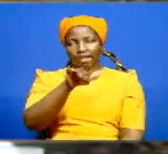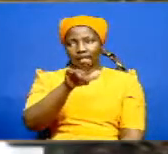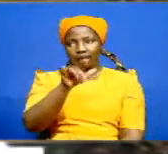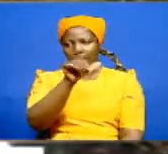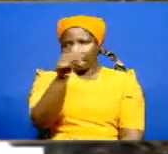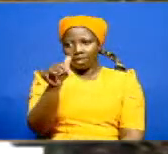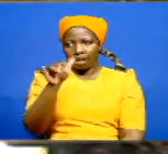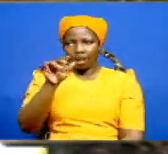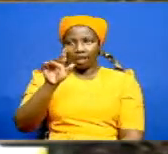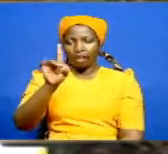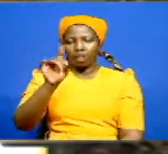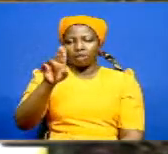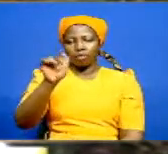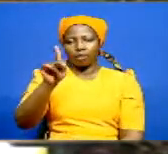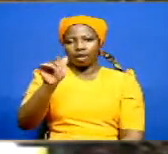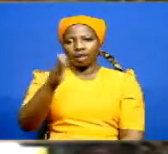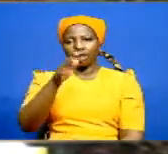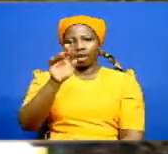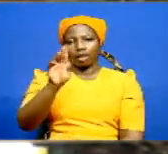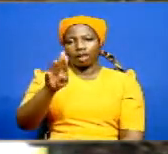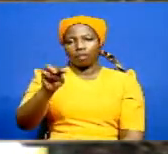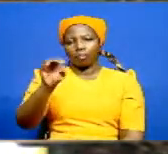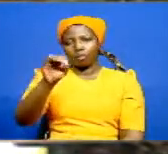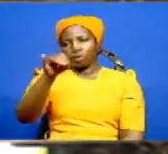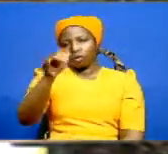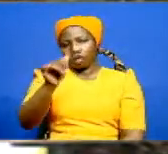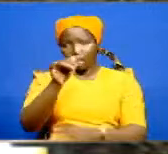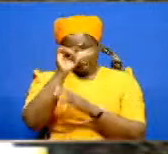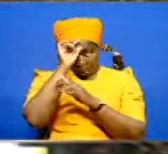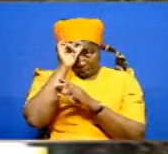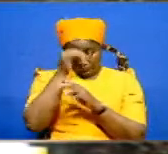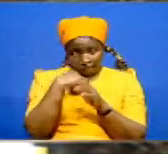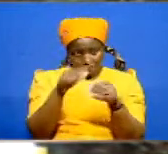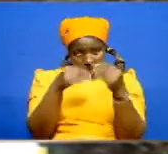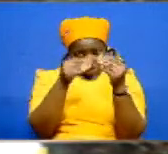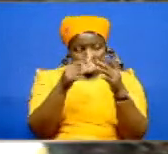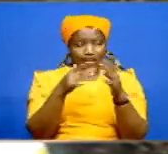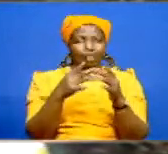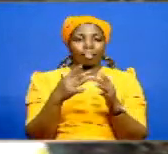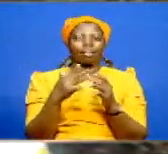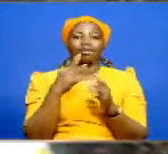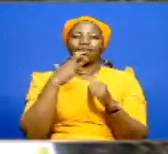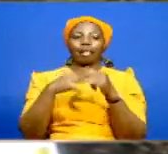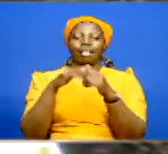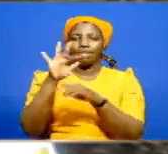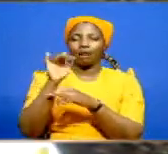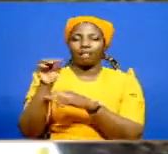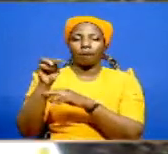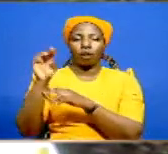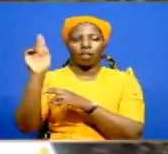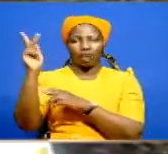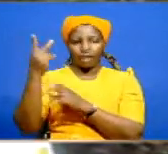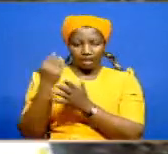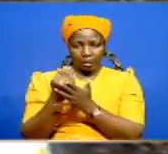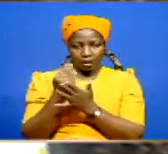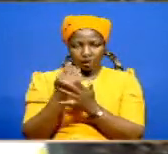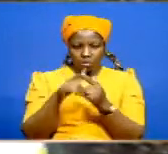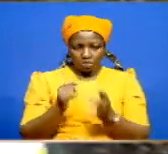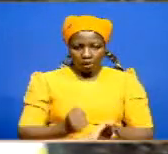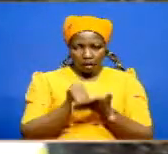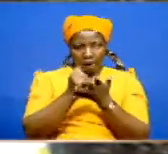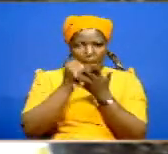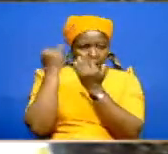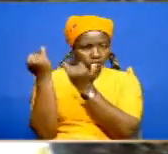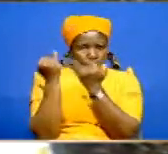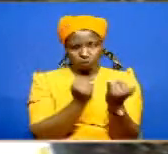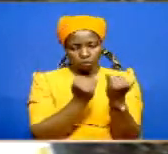I'm happy to report the government has already made available a budget of 930 million Kenya shillings to facilitate the introduction of